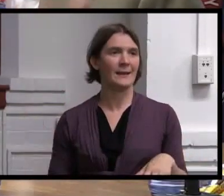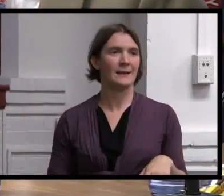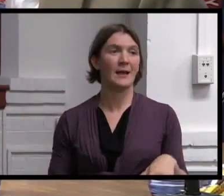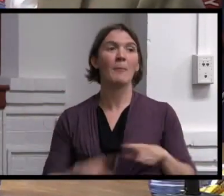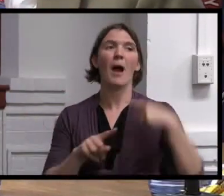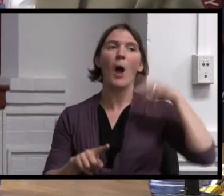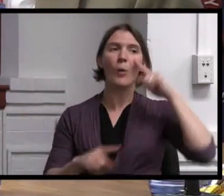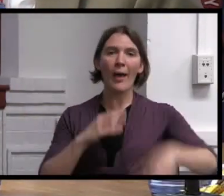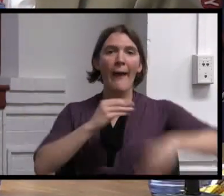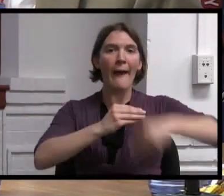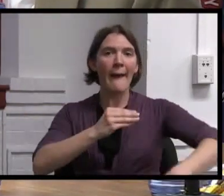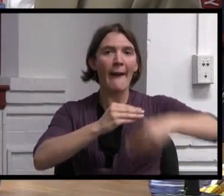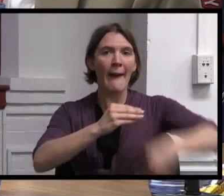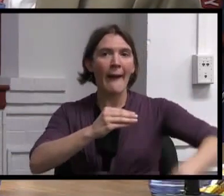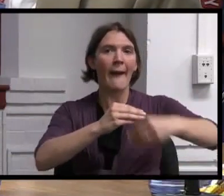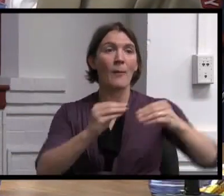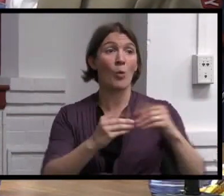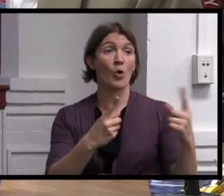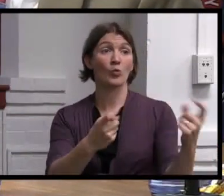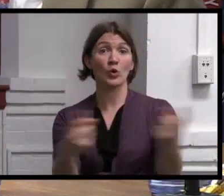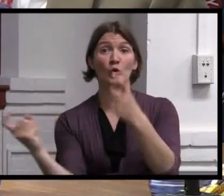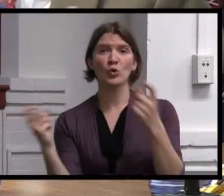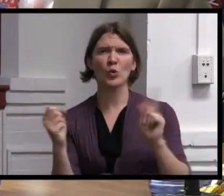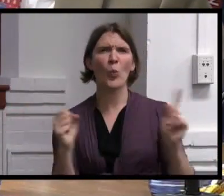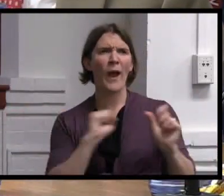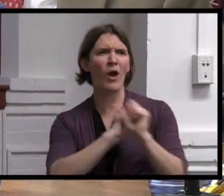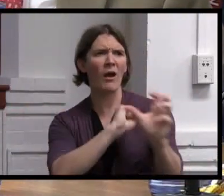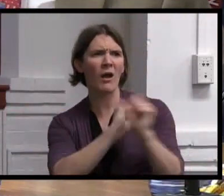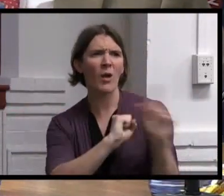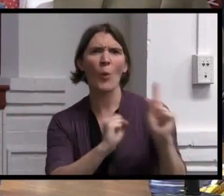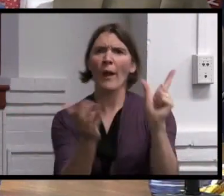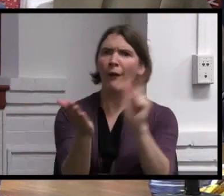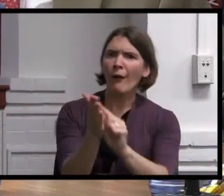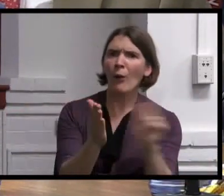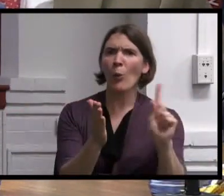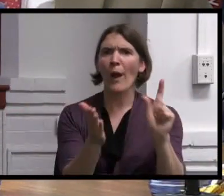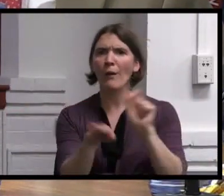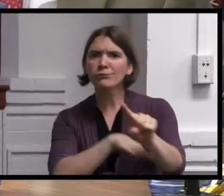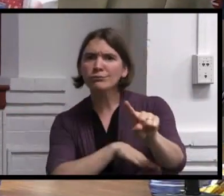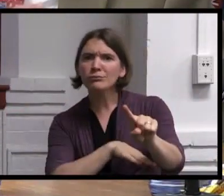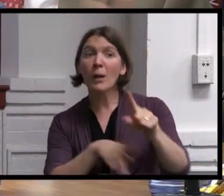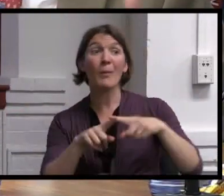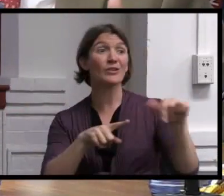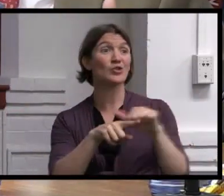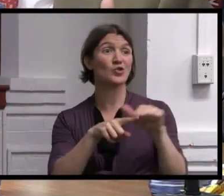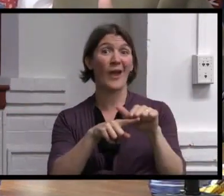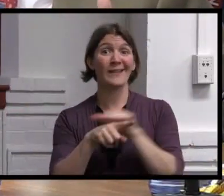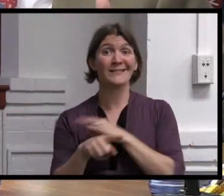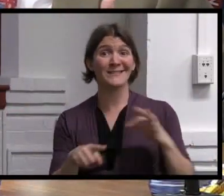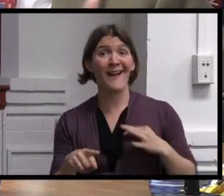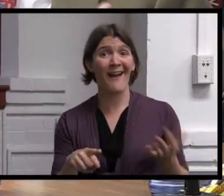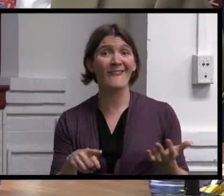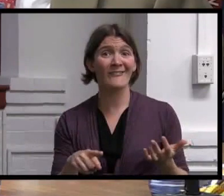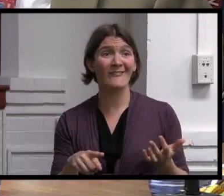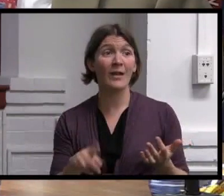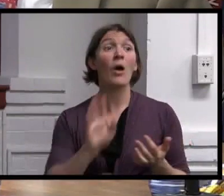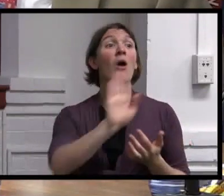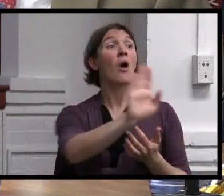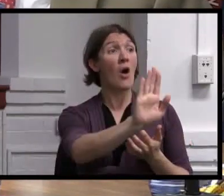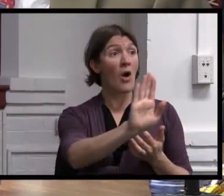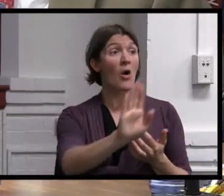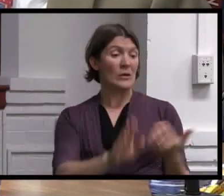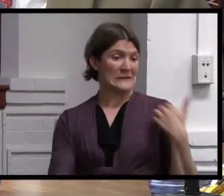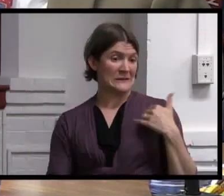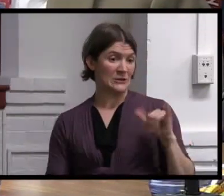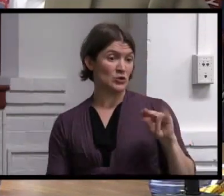there will be other things that we will do around recruiting as well as the training mm-hmm. aspect. There's a whole, actually, we did follow up, as we said on